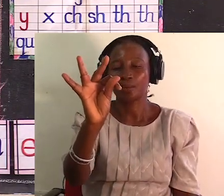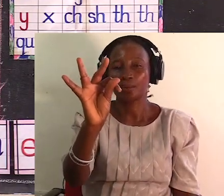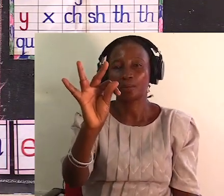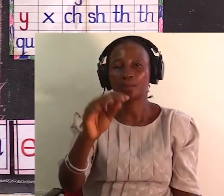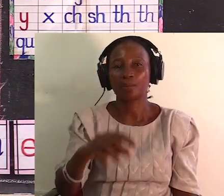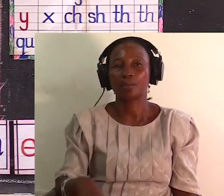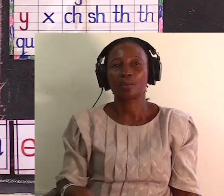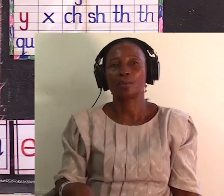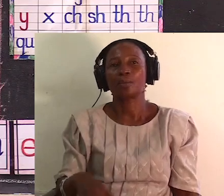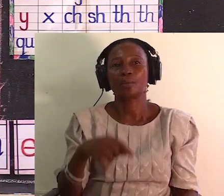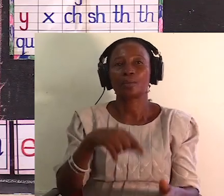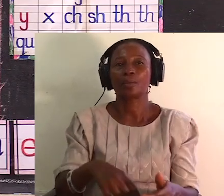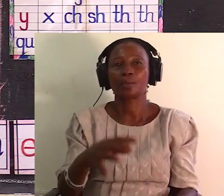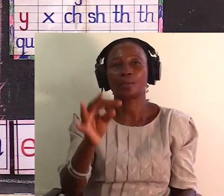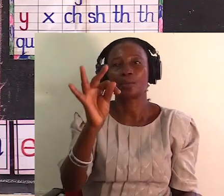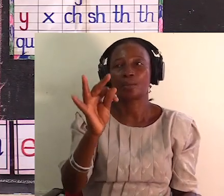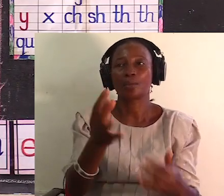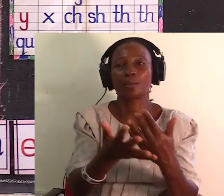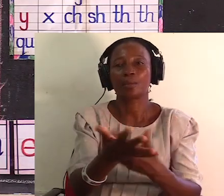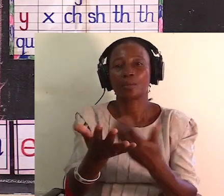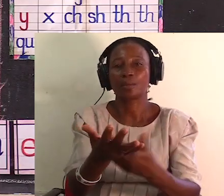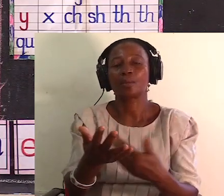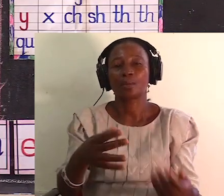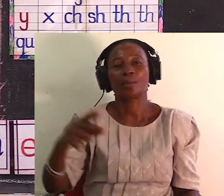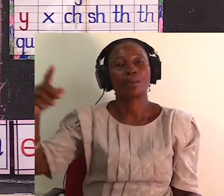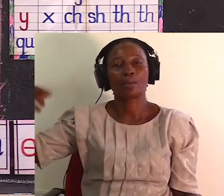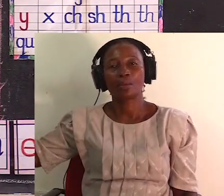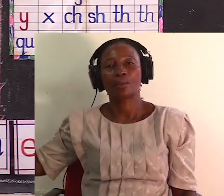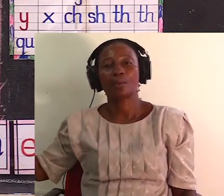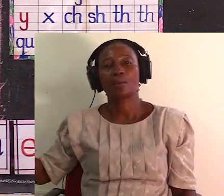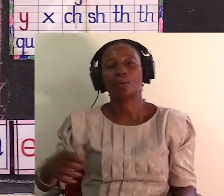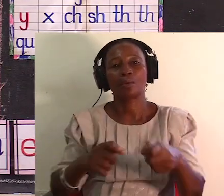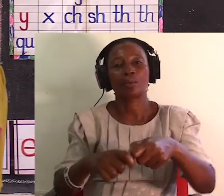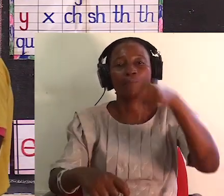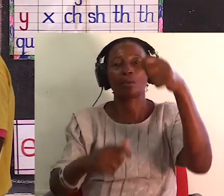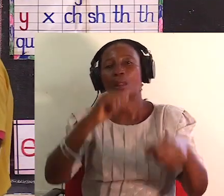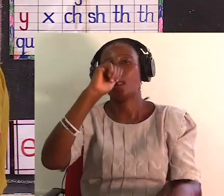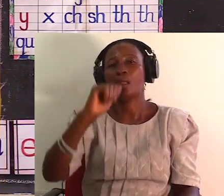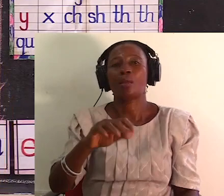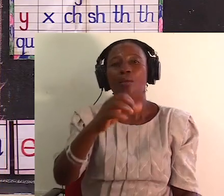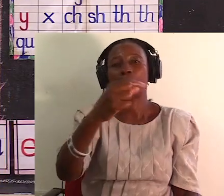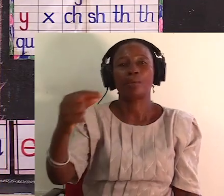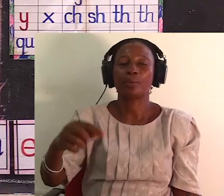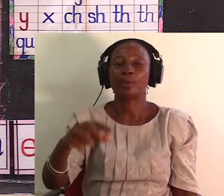F, as in fish, or fan, or Fanta.